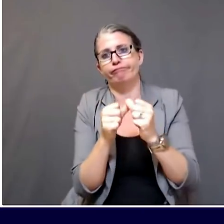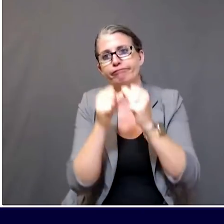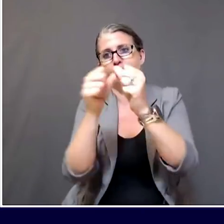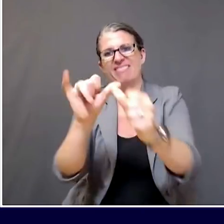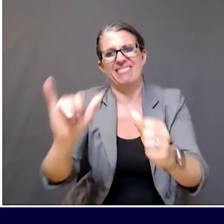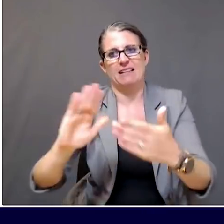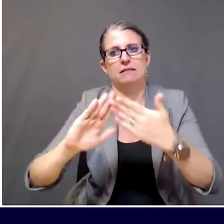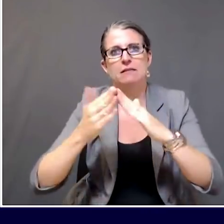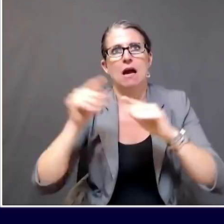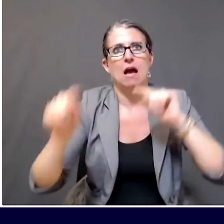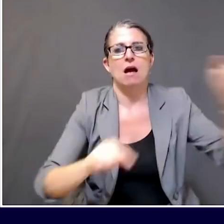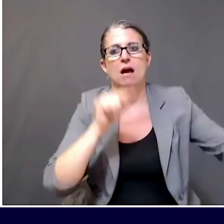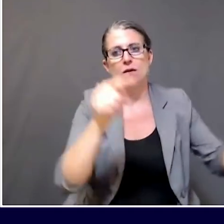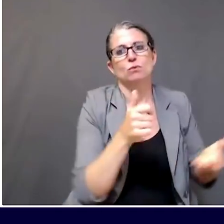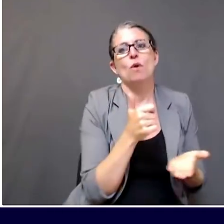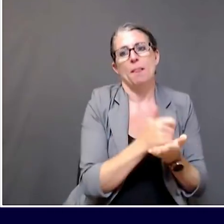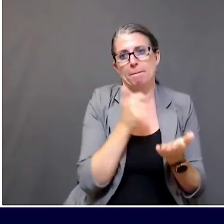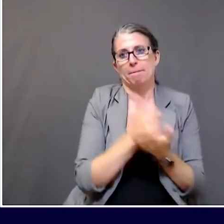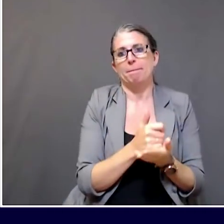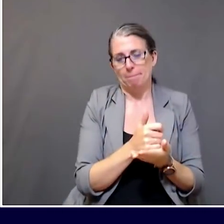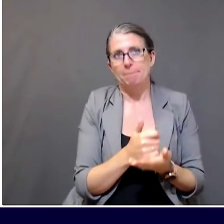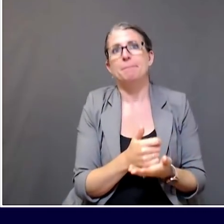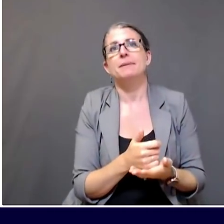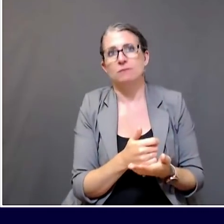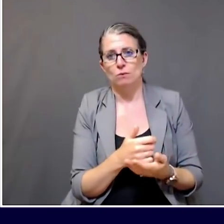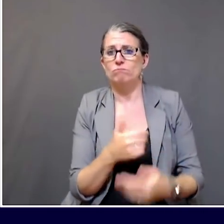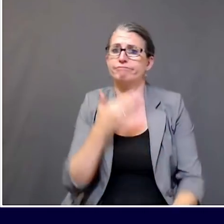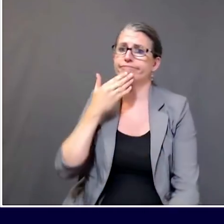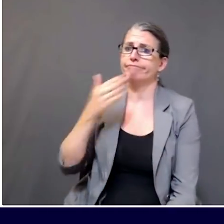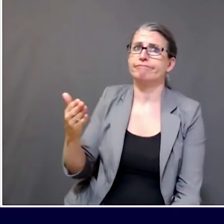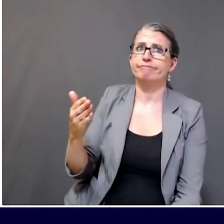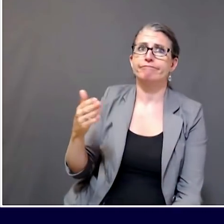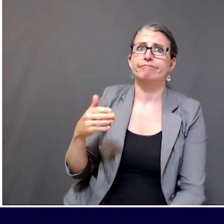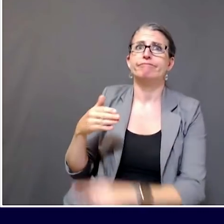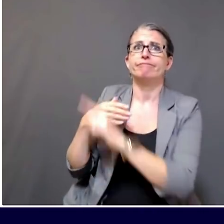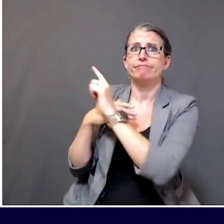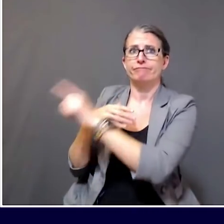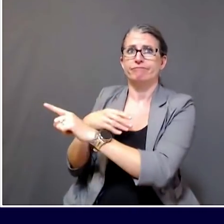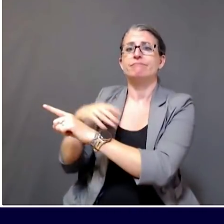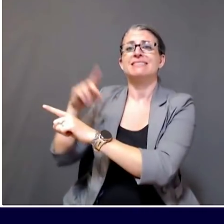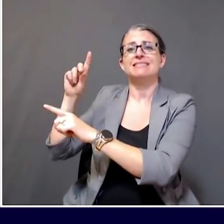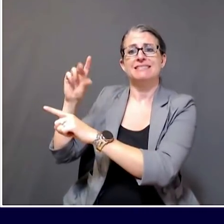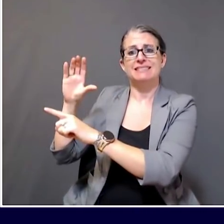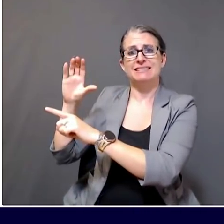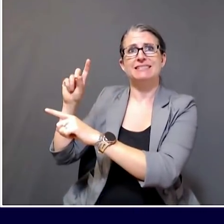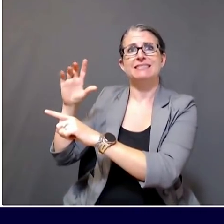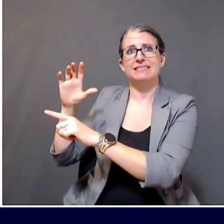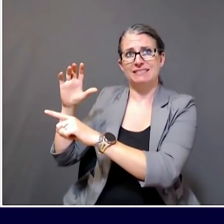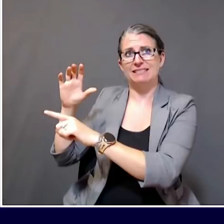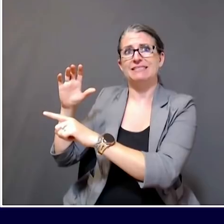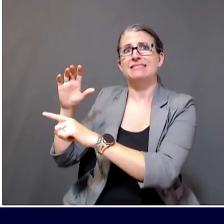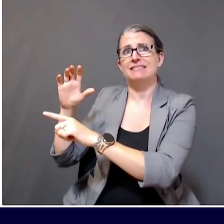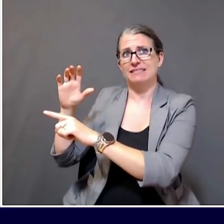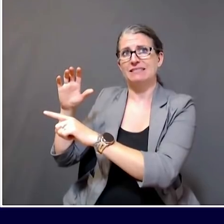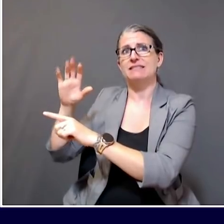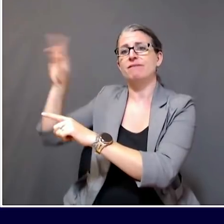CDC staff, the Maine Department of Health and Human Services staff, and people in the governor's office, including Hannah Pingree, and at Maine CDC, Mike Abbott,